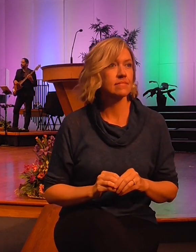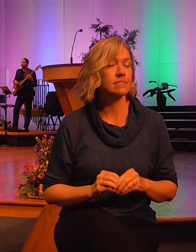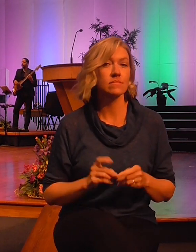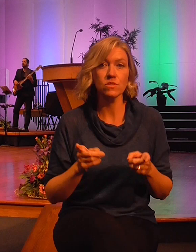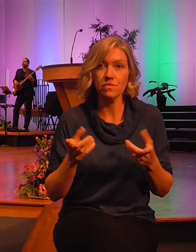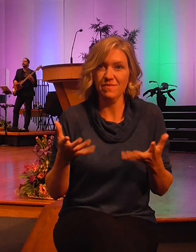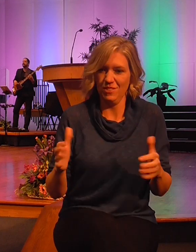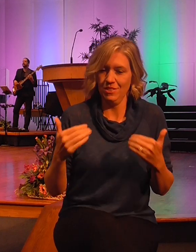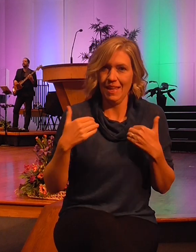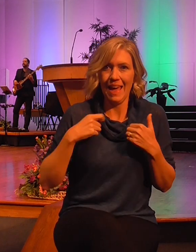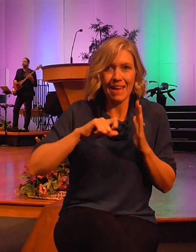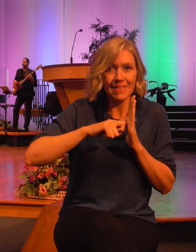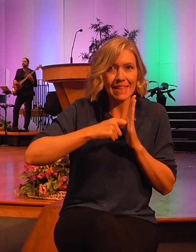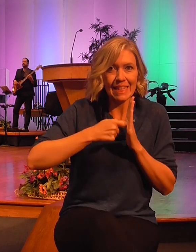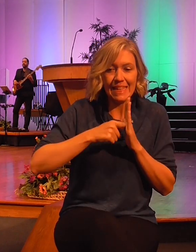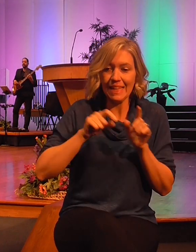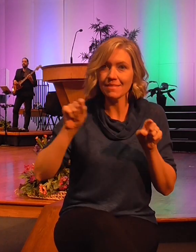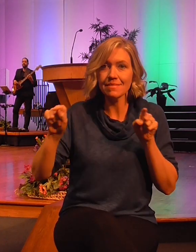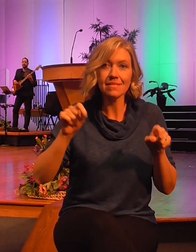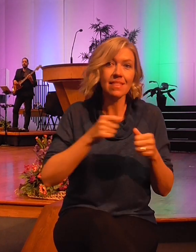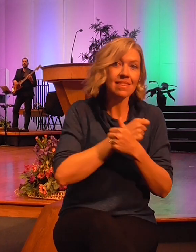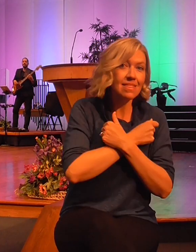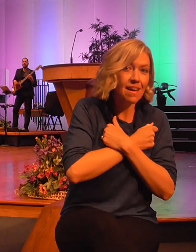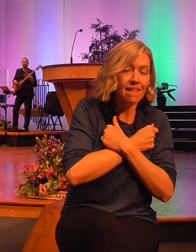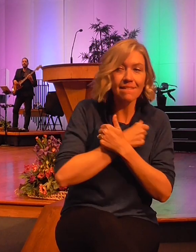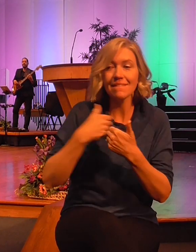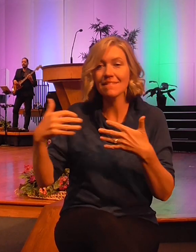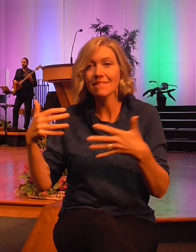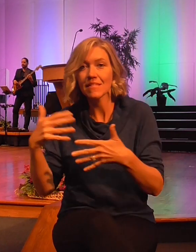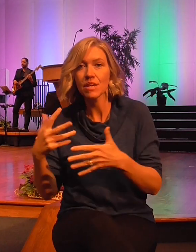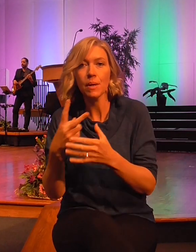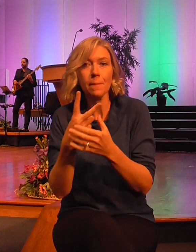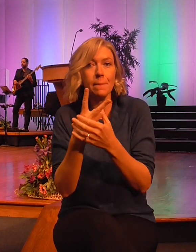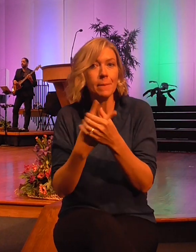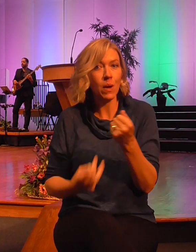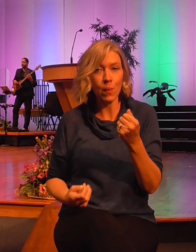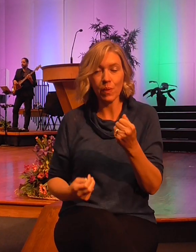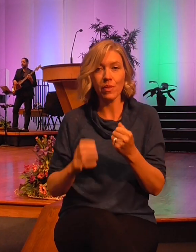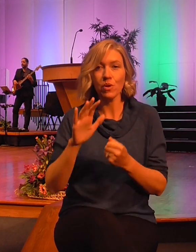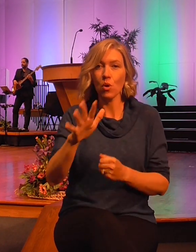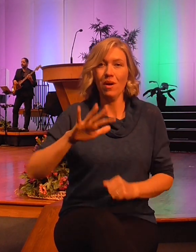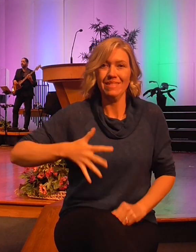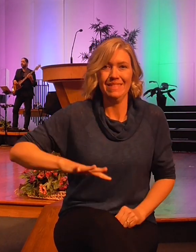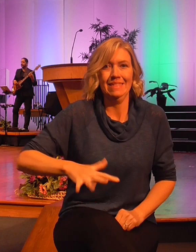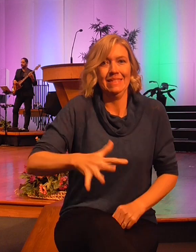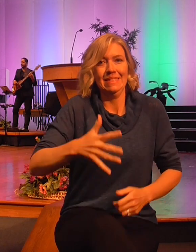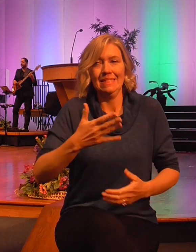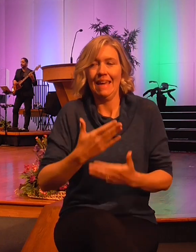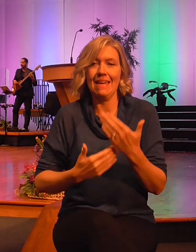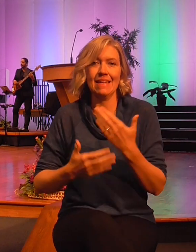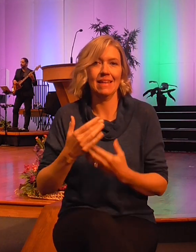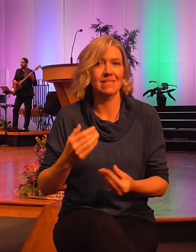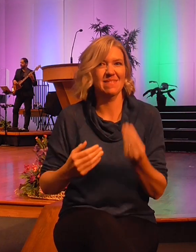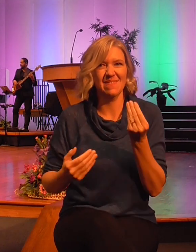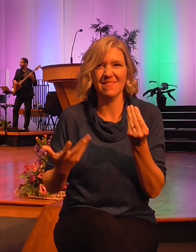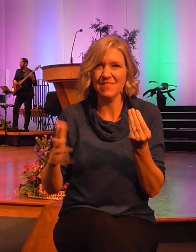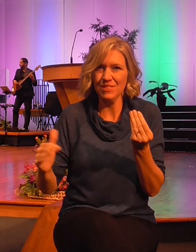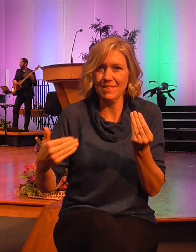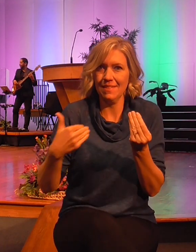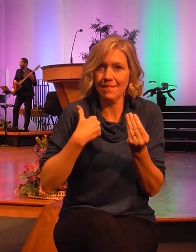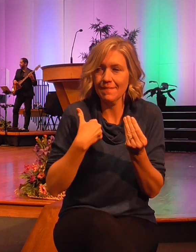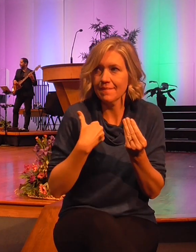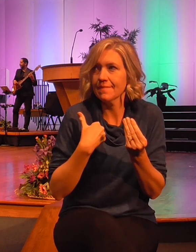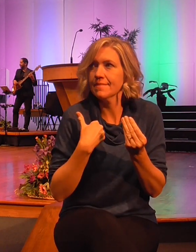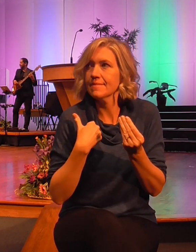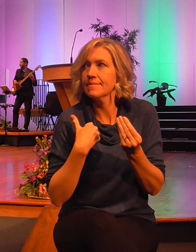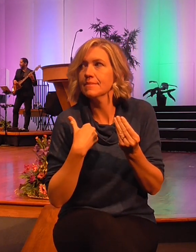You hold the key to love and fear, all in your trembling hand.